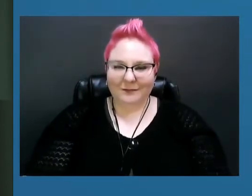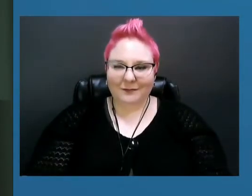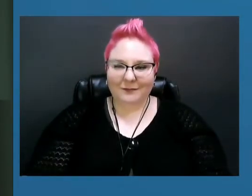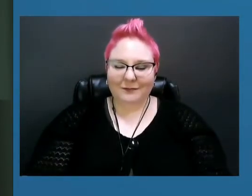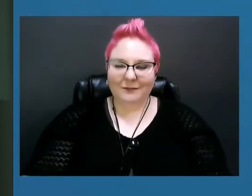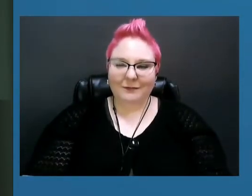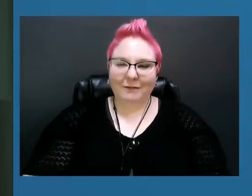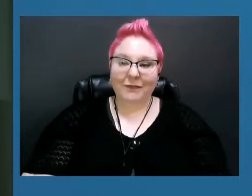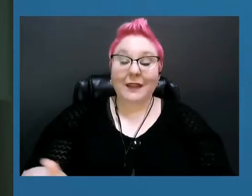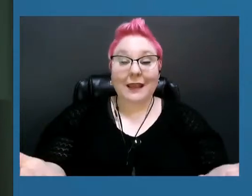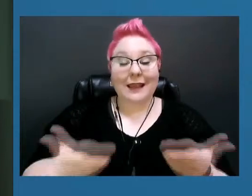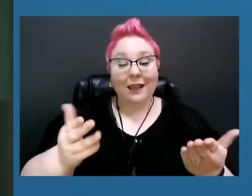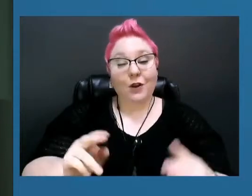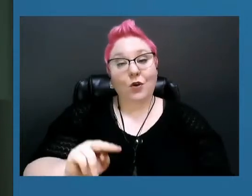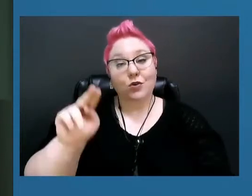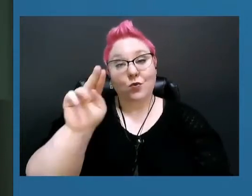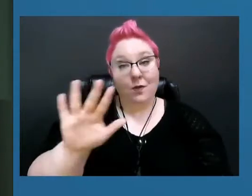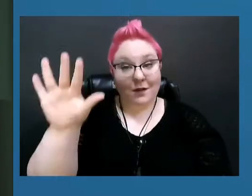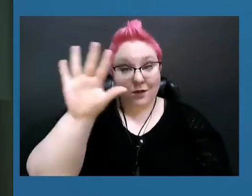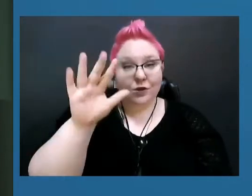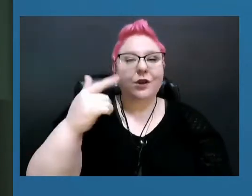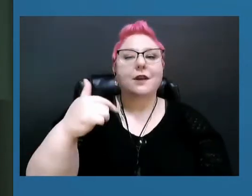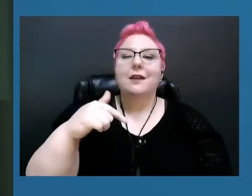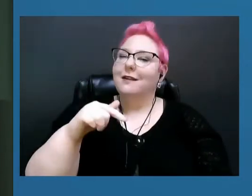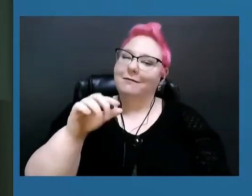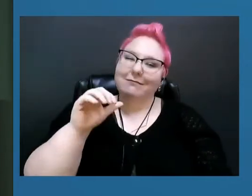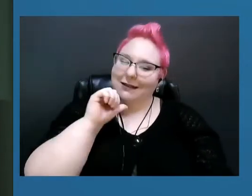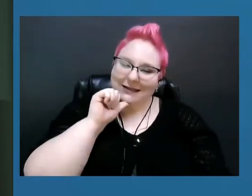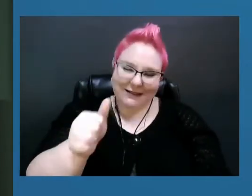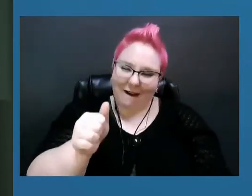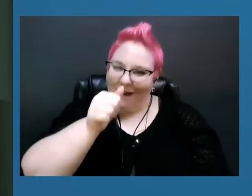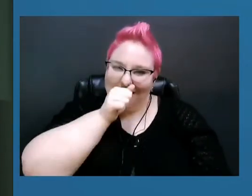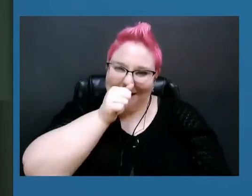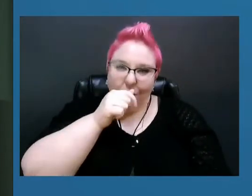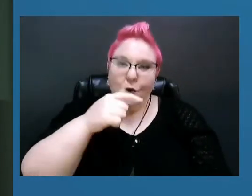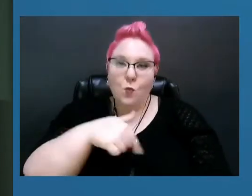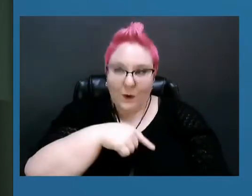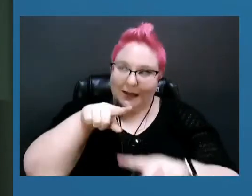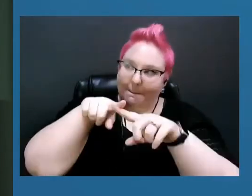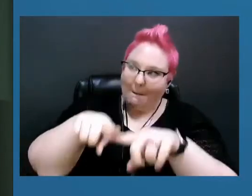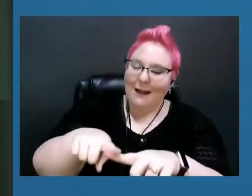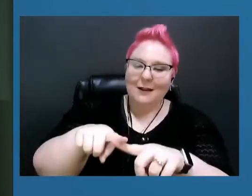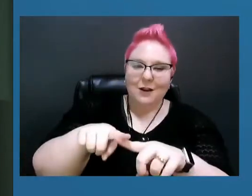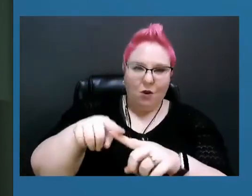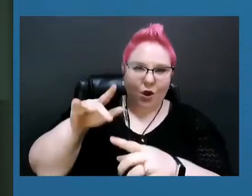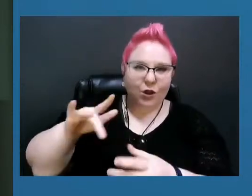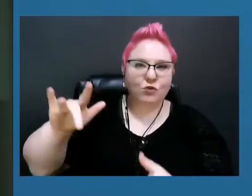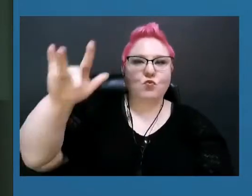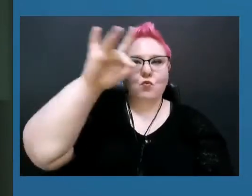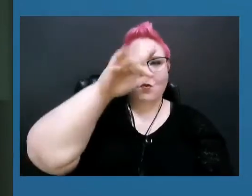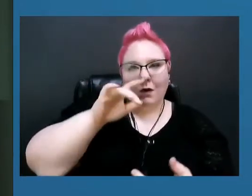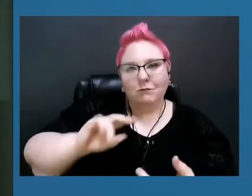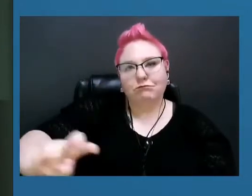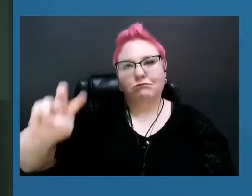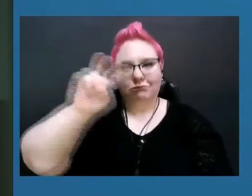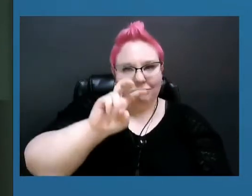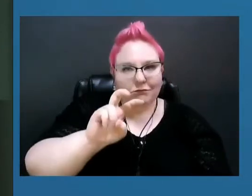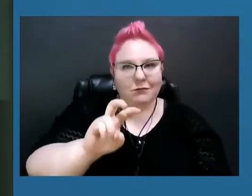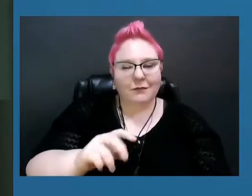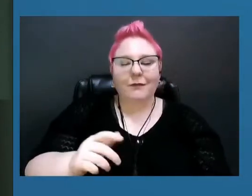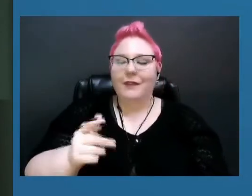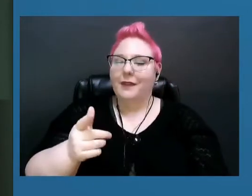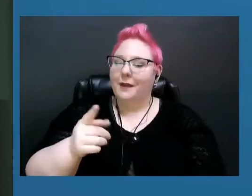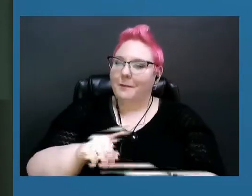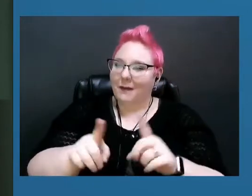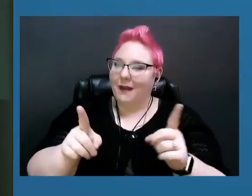Here in the North Country, it's no secret that we are very reliant on tourism, but it doesn't get out how much concentration